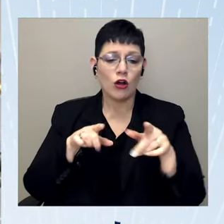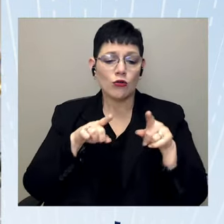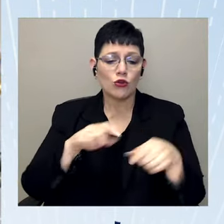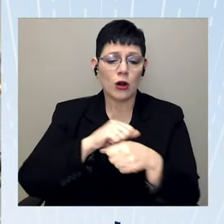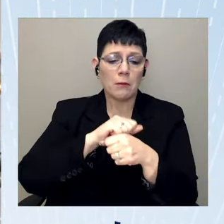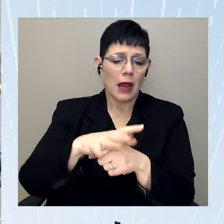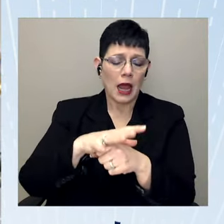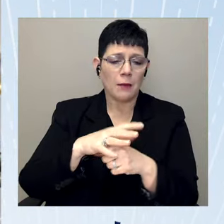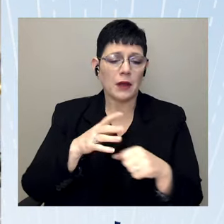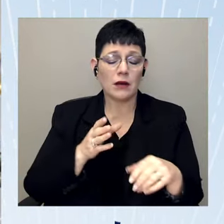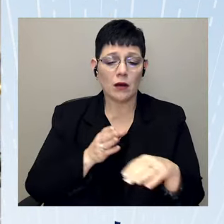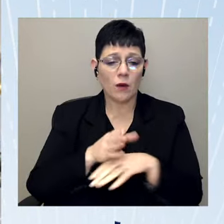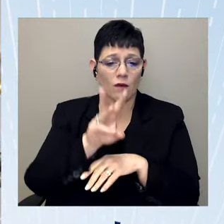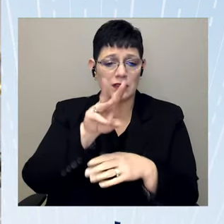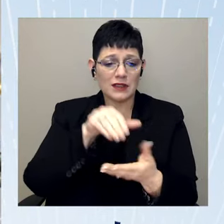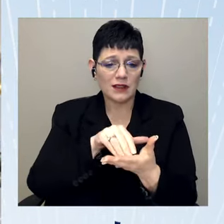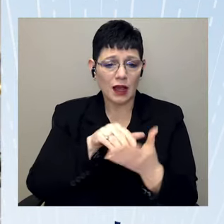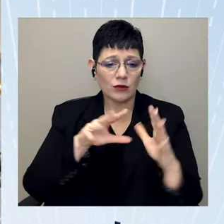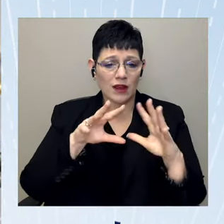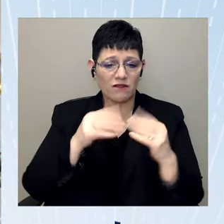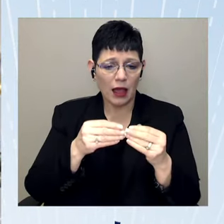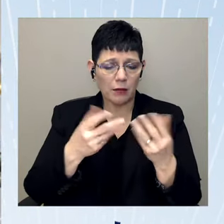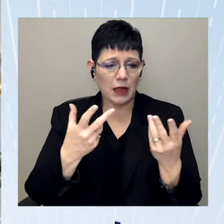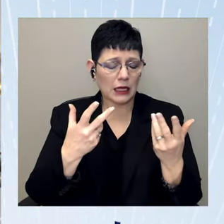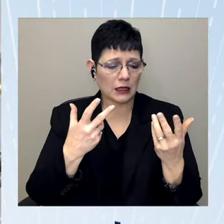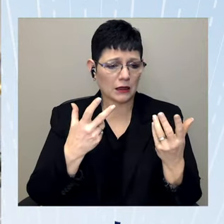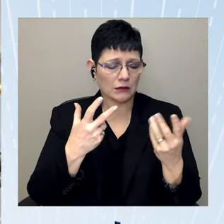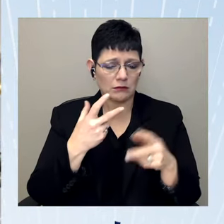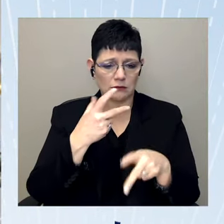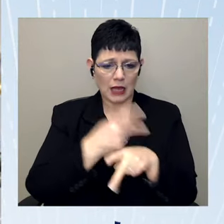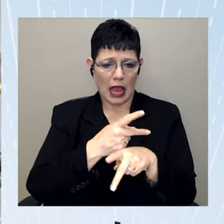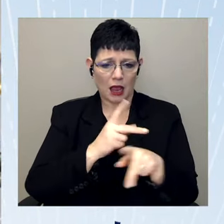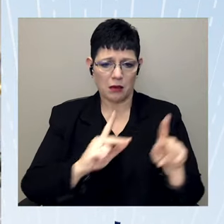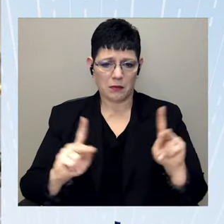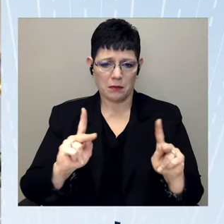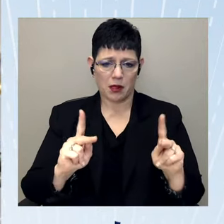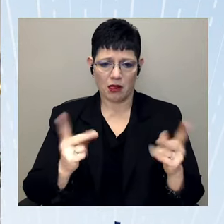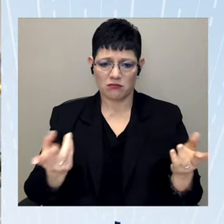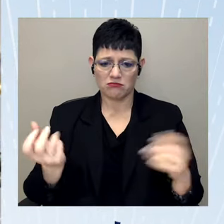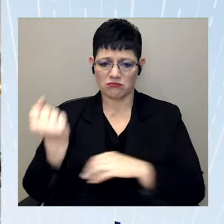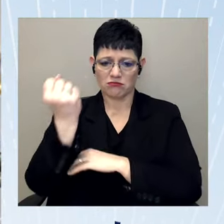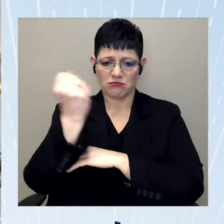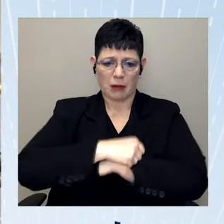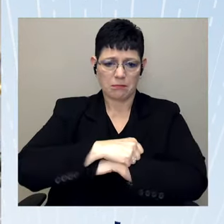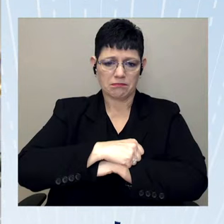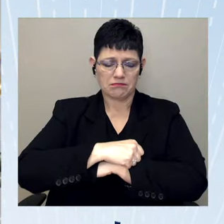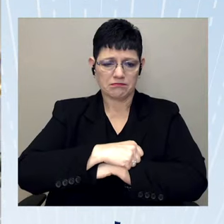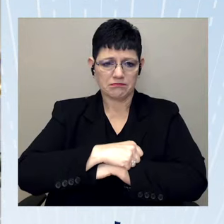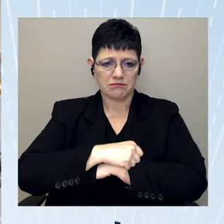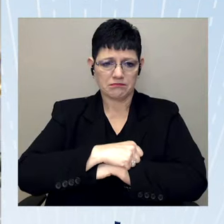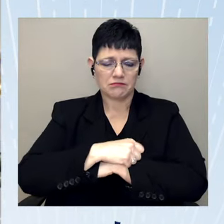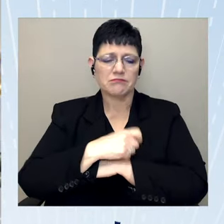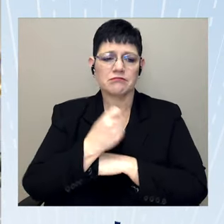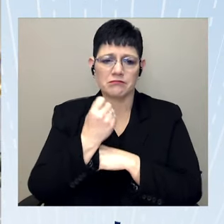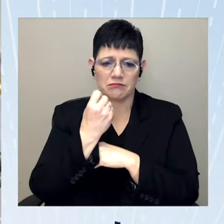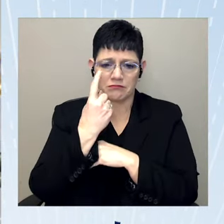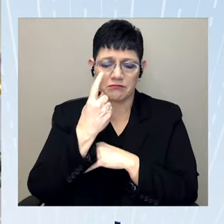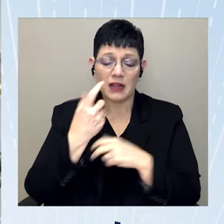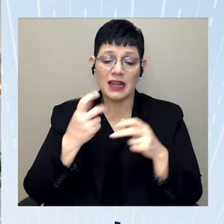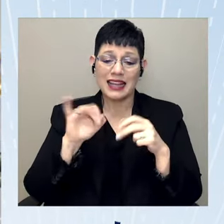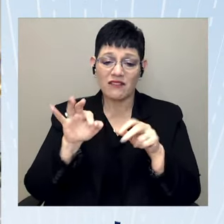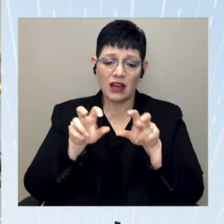over 6,000 family child care providers closed their doors. An investment in child care is